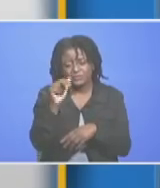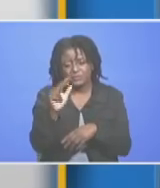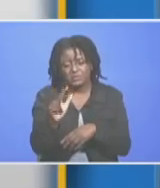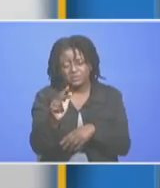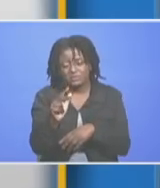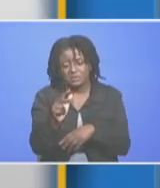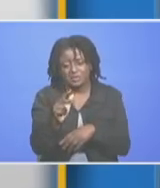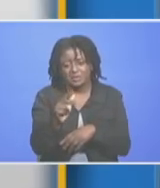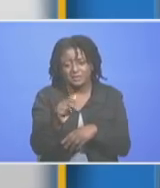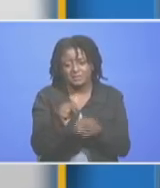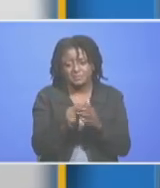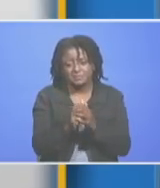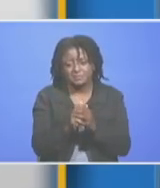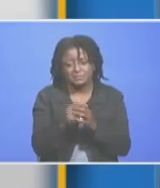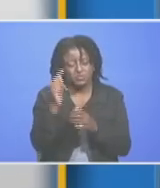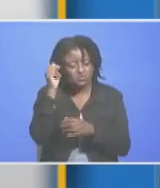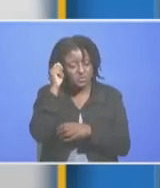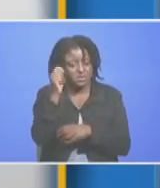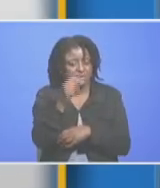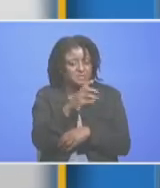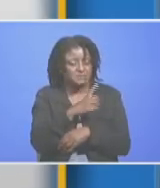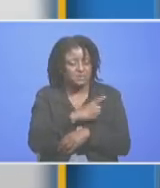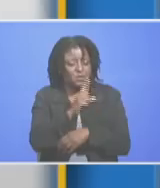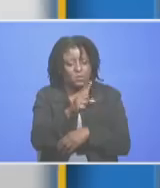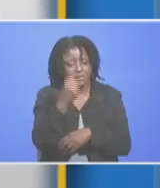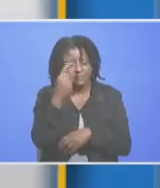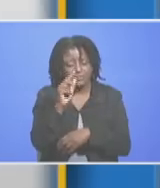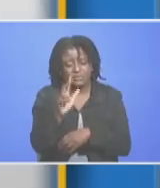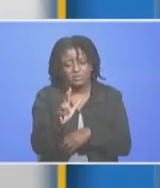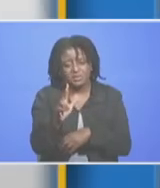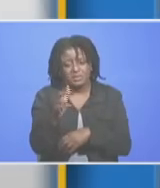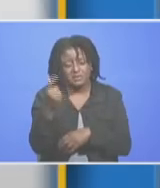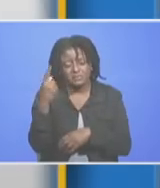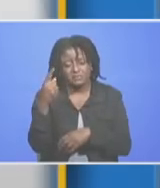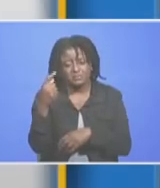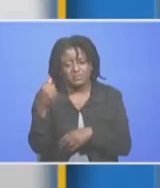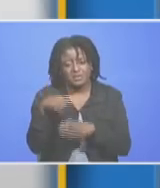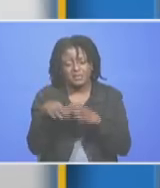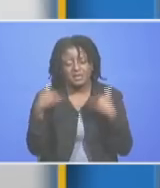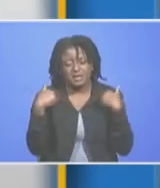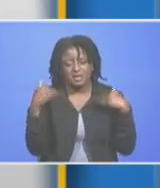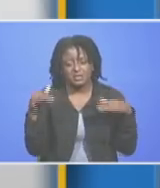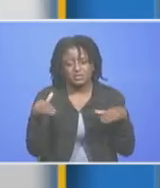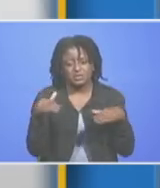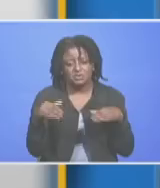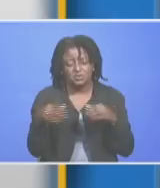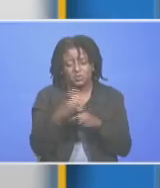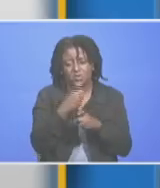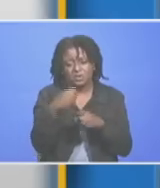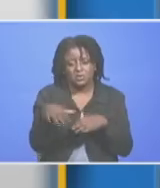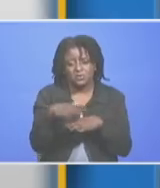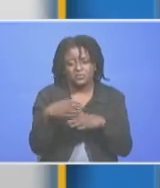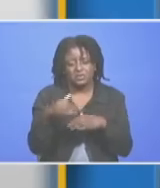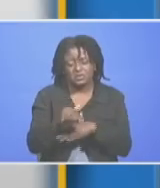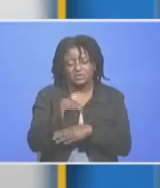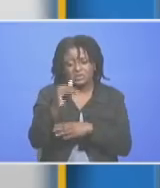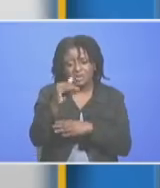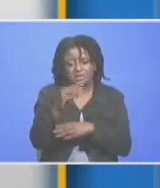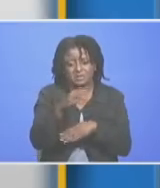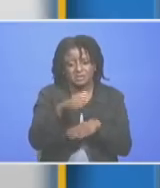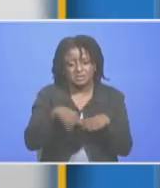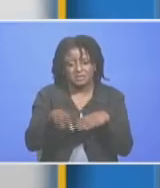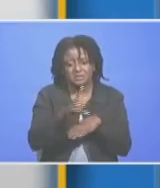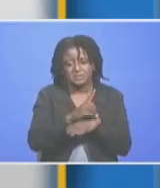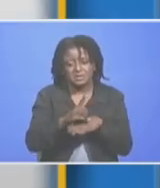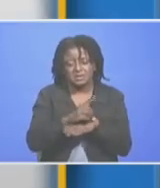Indians 4-2. Trent DeVoe went 1 for 3 in the Angels 4-3 win over the Giants. Meantime, in the Dominican League, Keith Ron Moss 1 for 4.